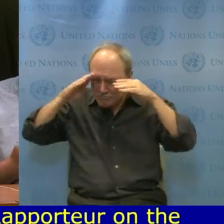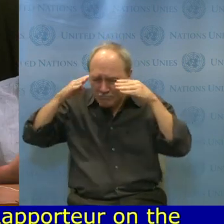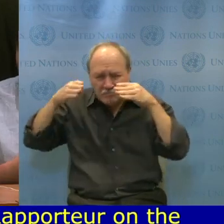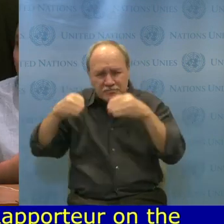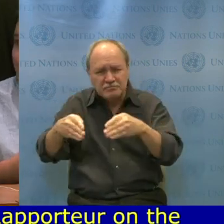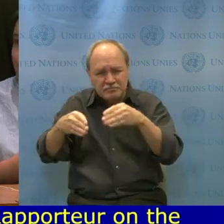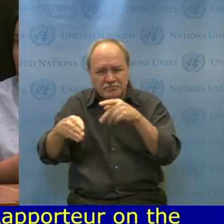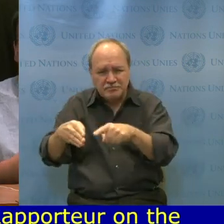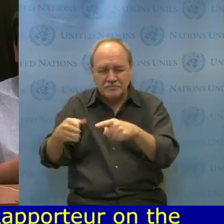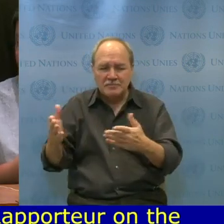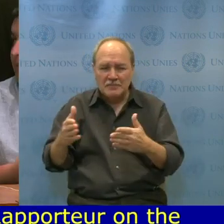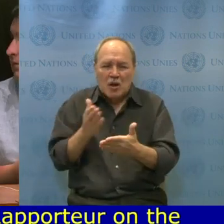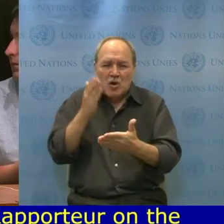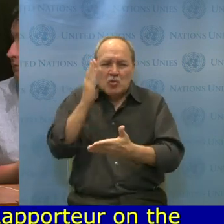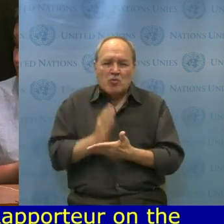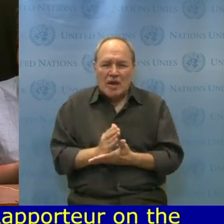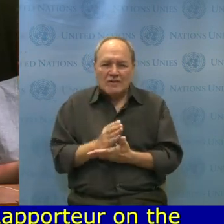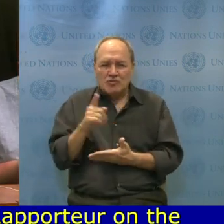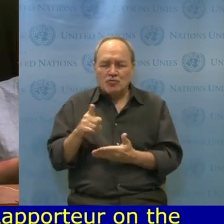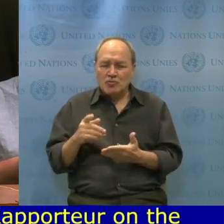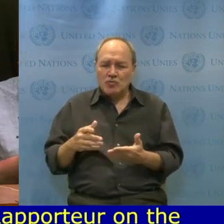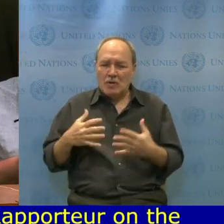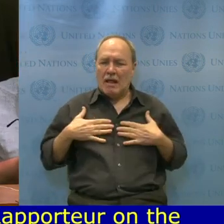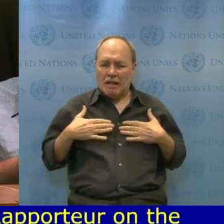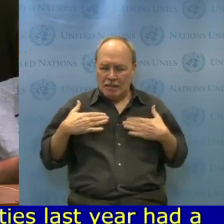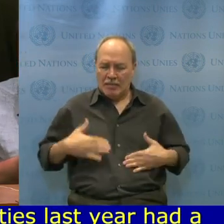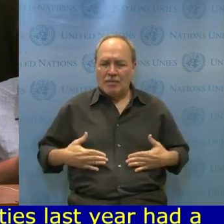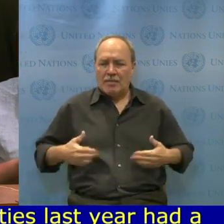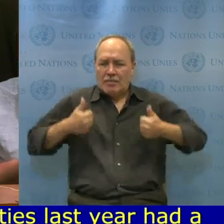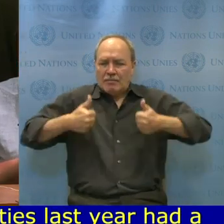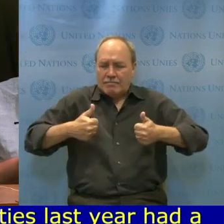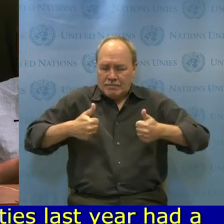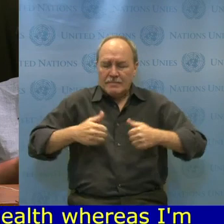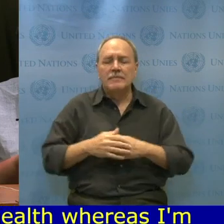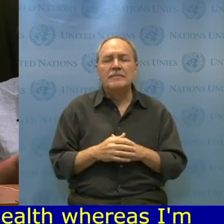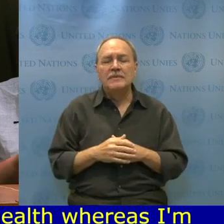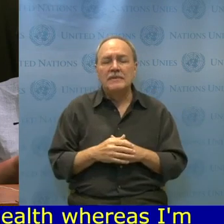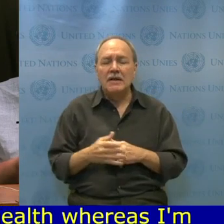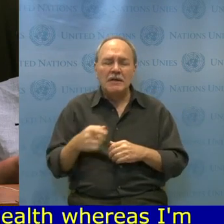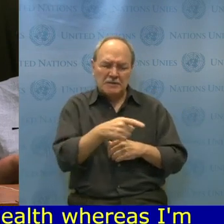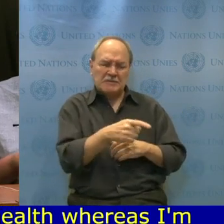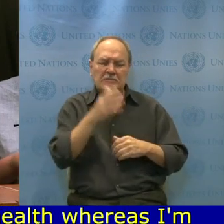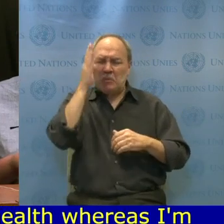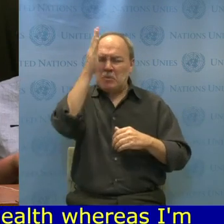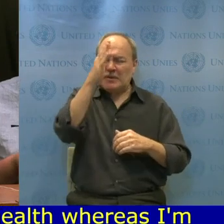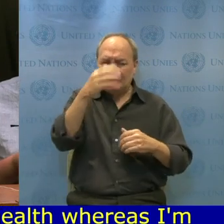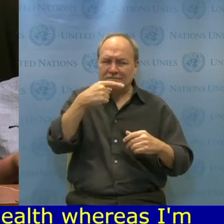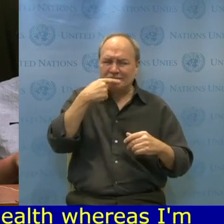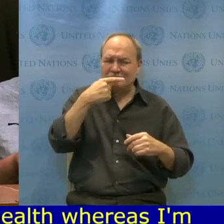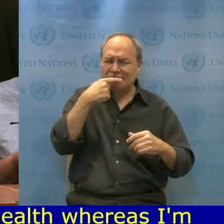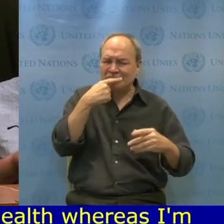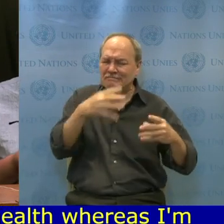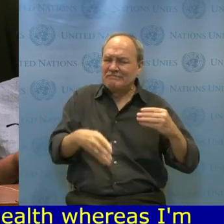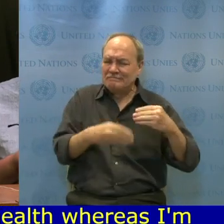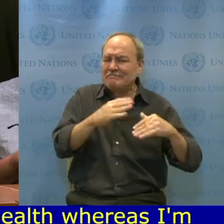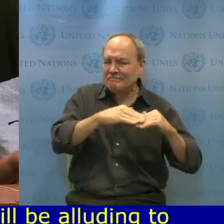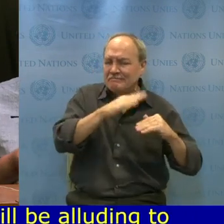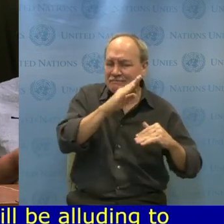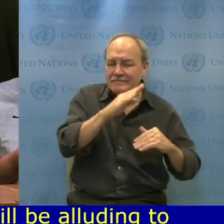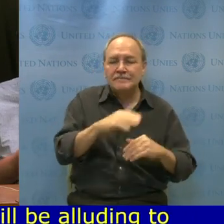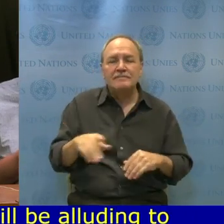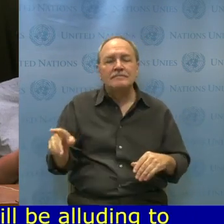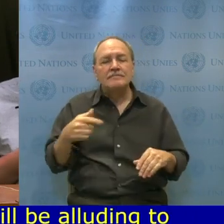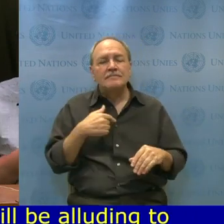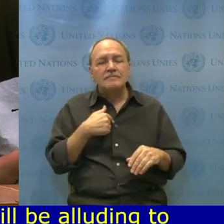be alluding to that, I wanted to highlight a couple of key areas that we're focusing on. First of all, the